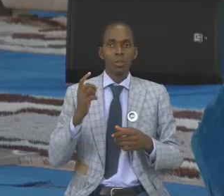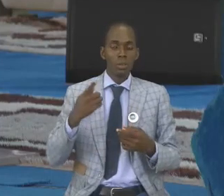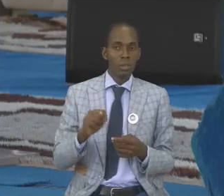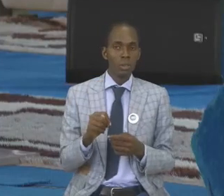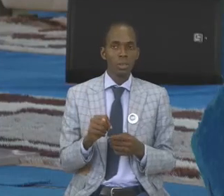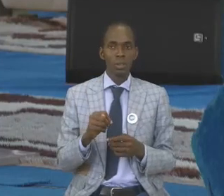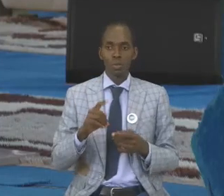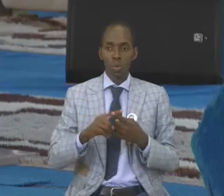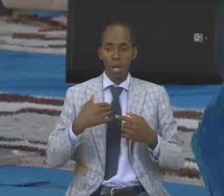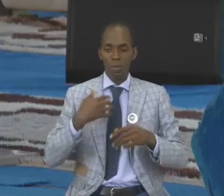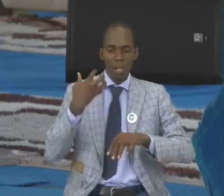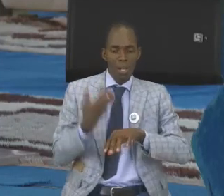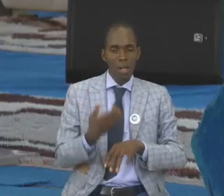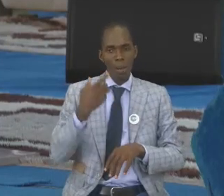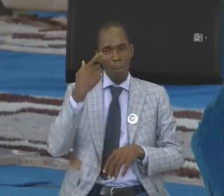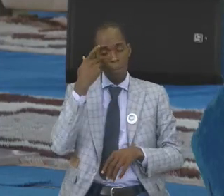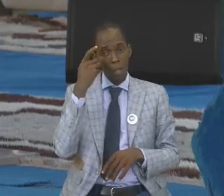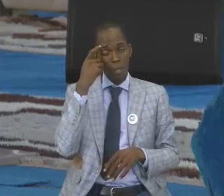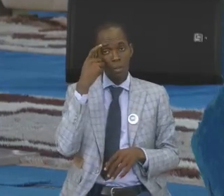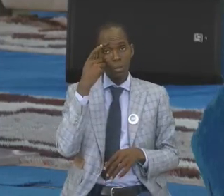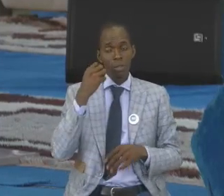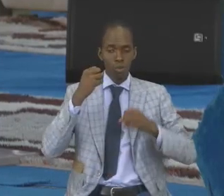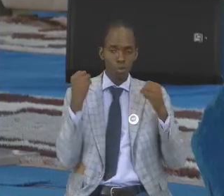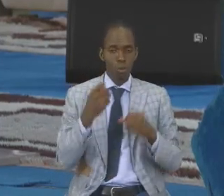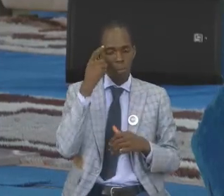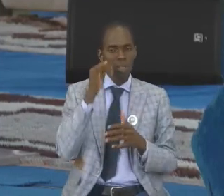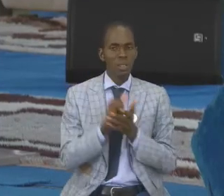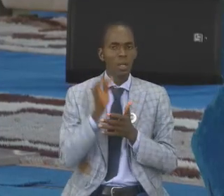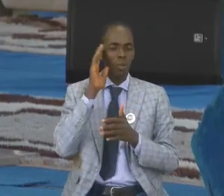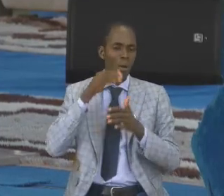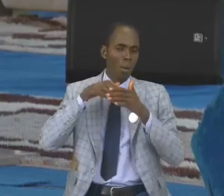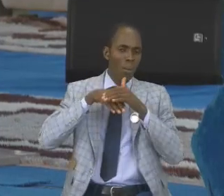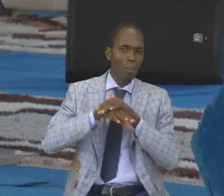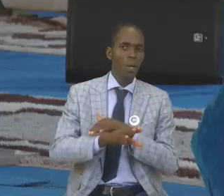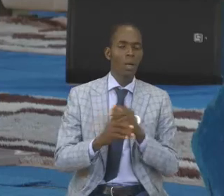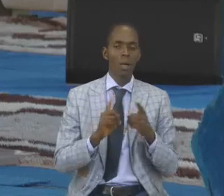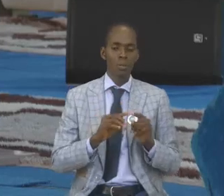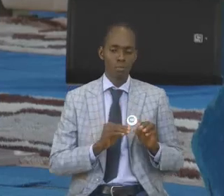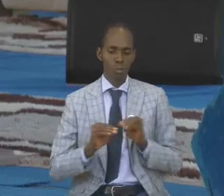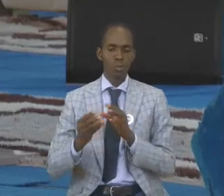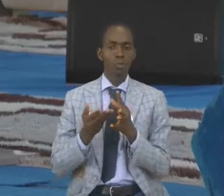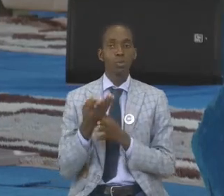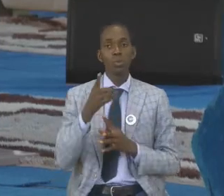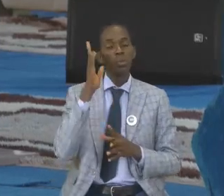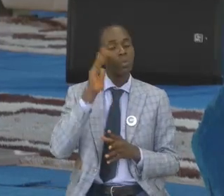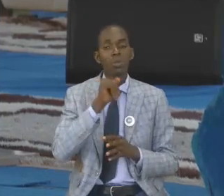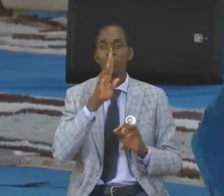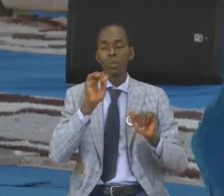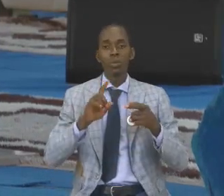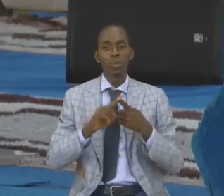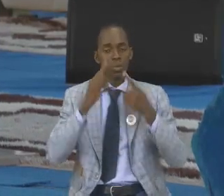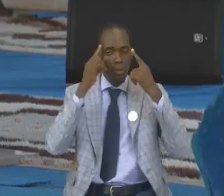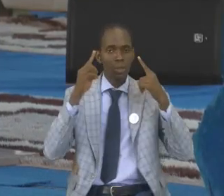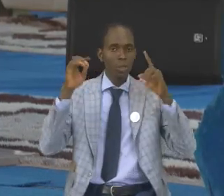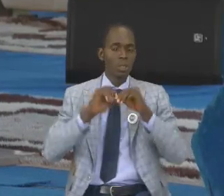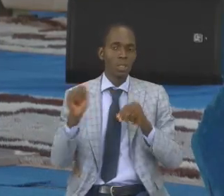a tough mind that you will penetrate and push through. You'll not be able to achieve anything. But we